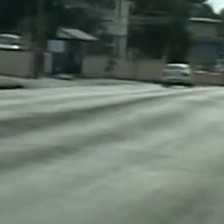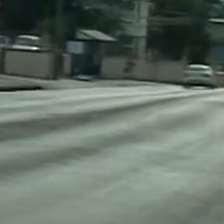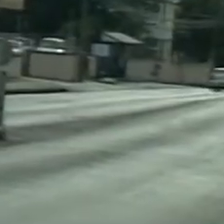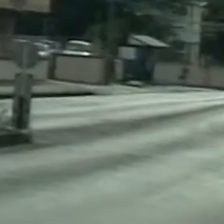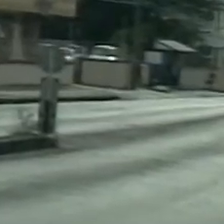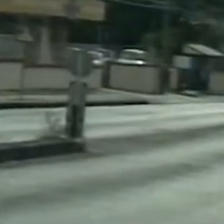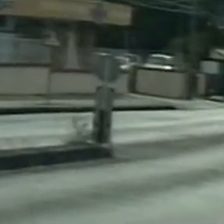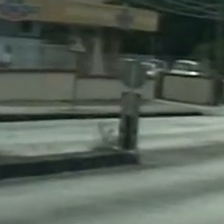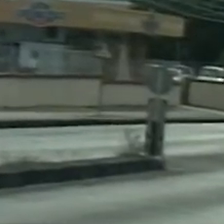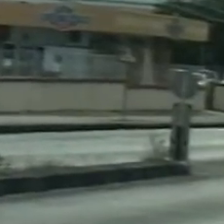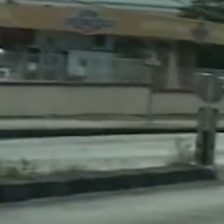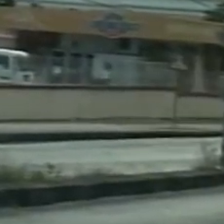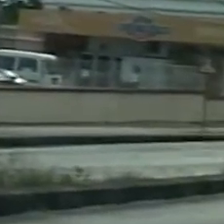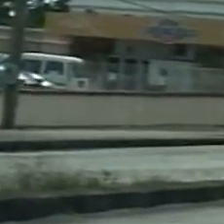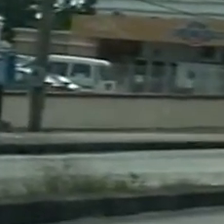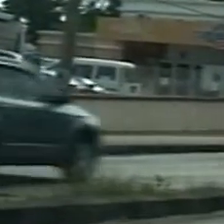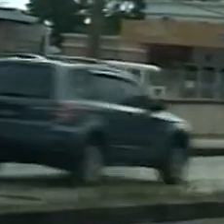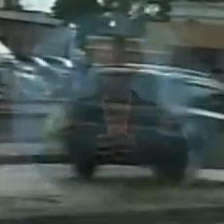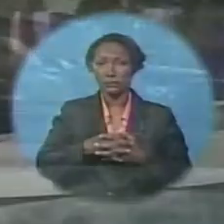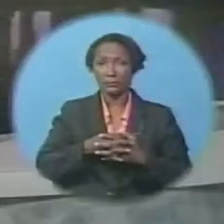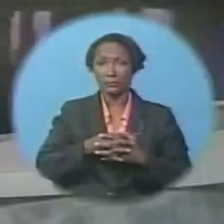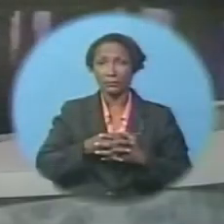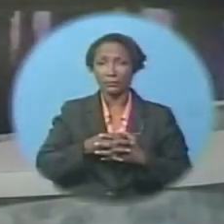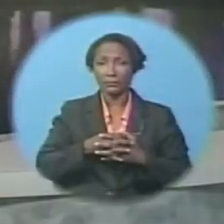Miller responded to that accident.